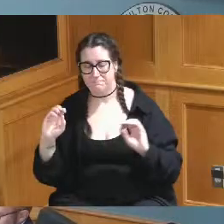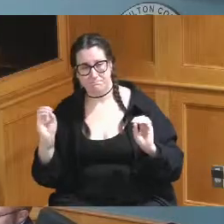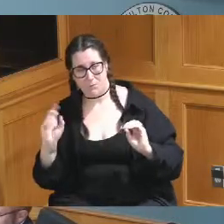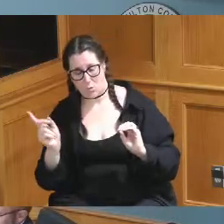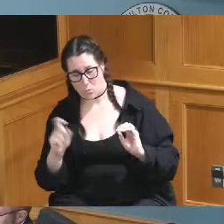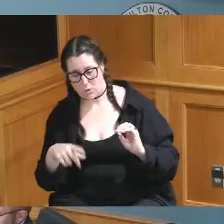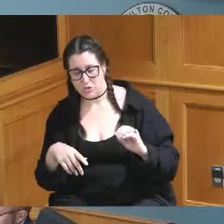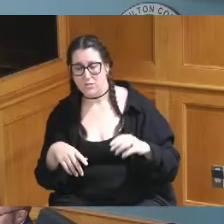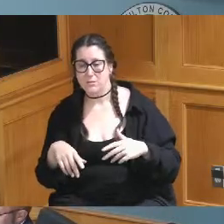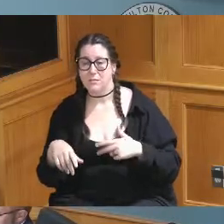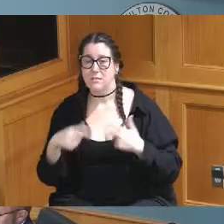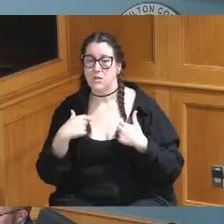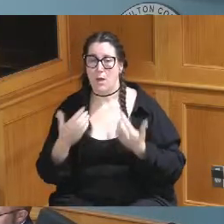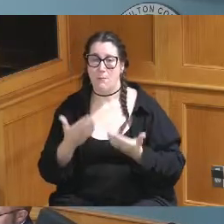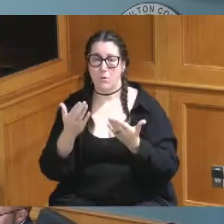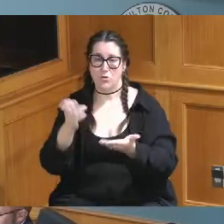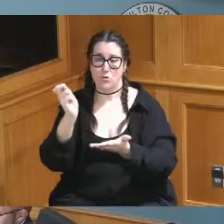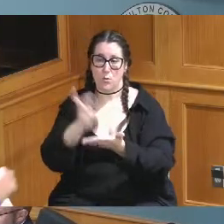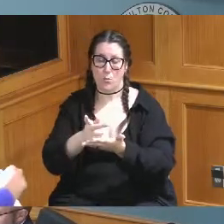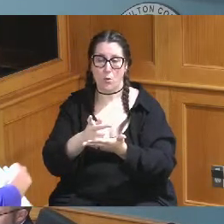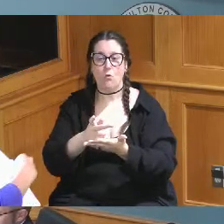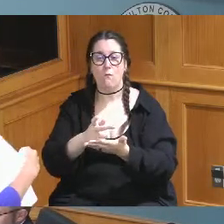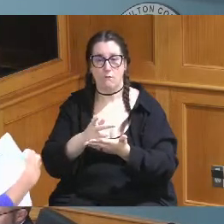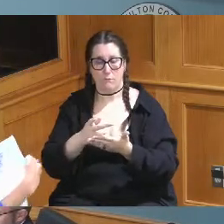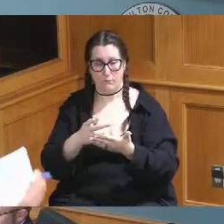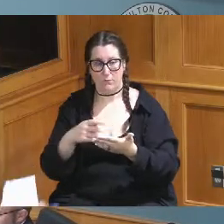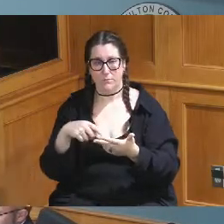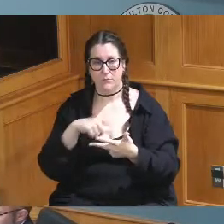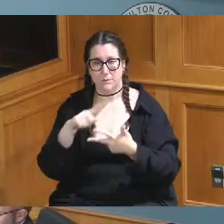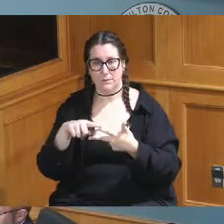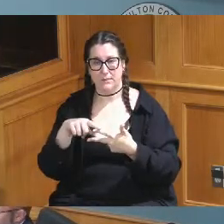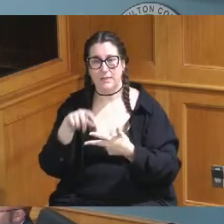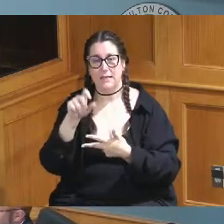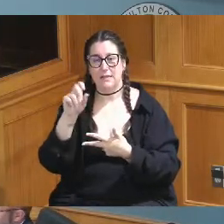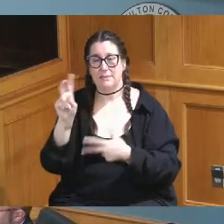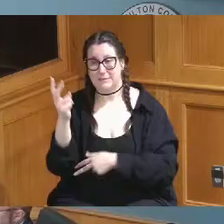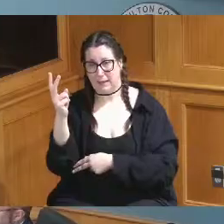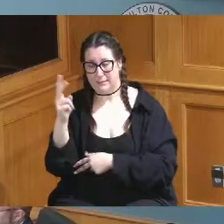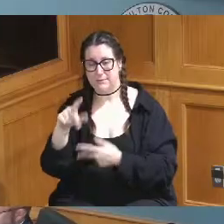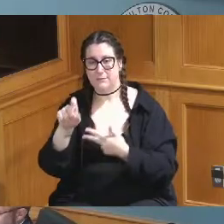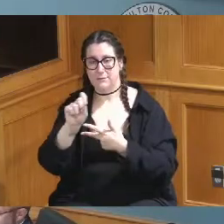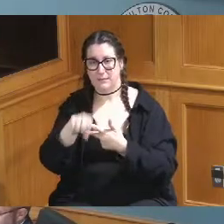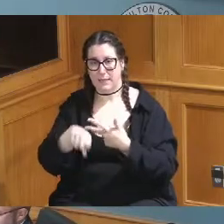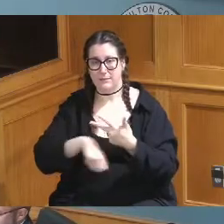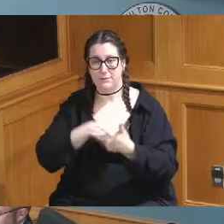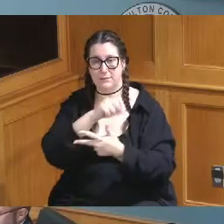right. I will make a motion to approve of buy leave three. Second. Commissioner Dreehouse? Yes.